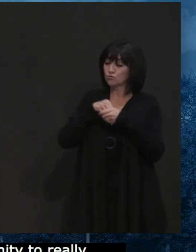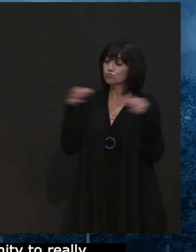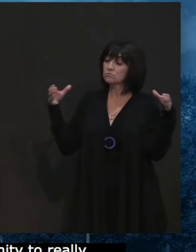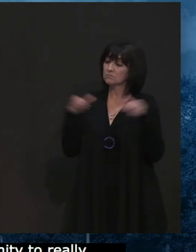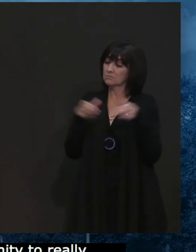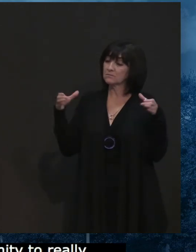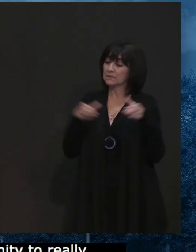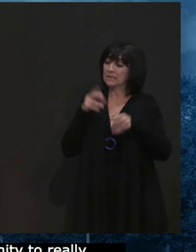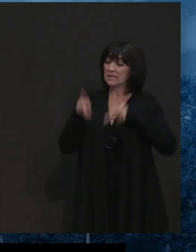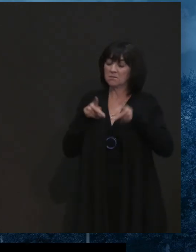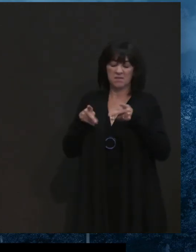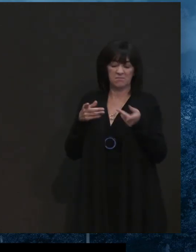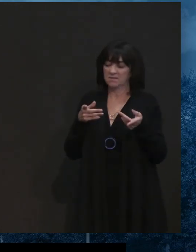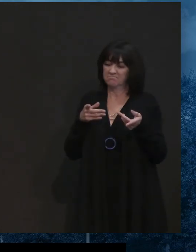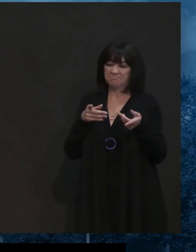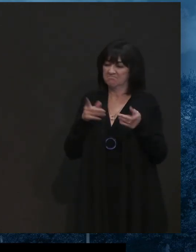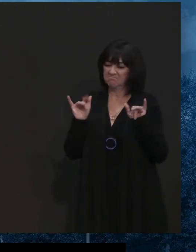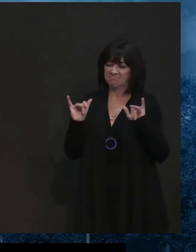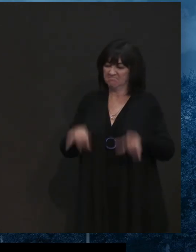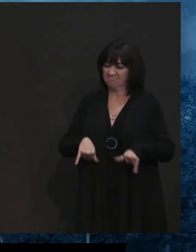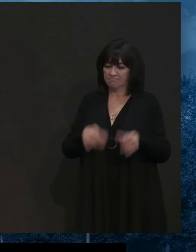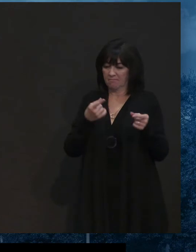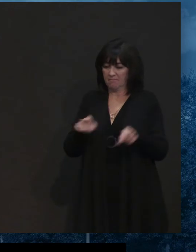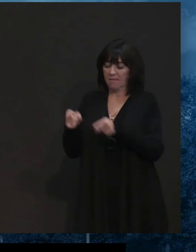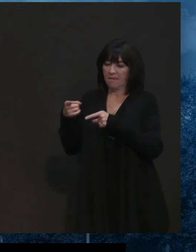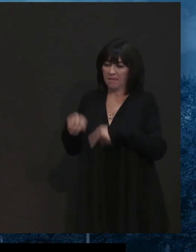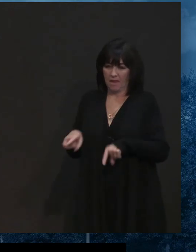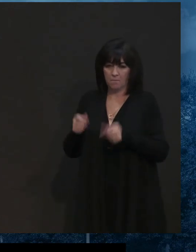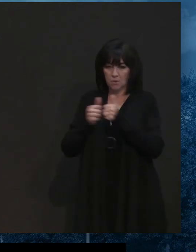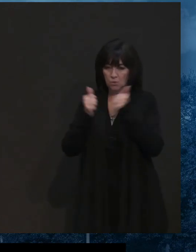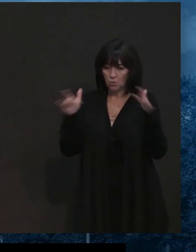with more people without masks, including in this state.